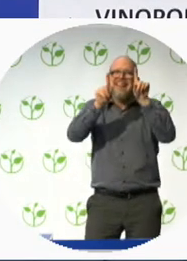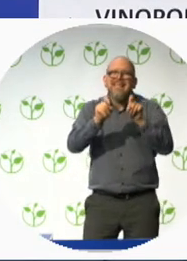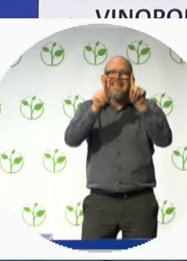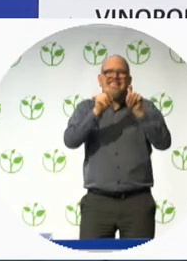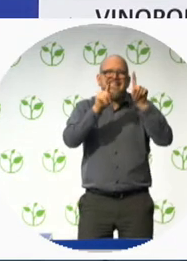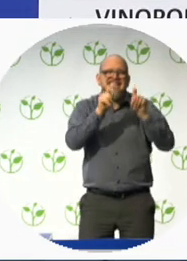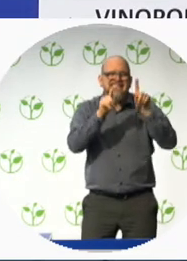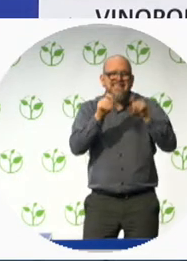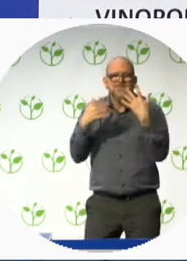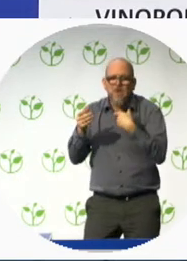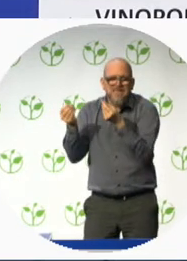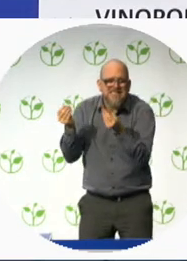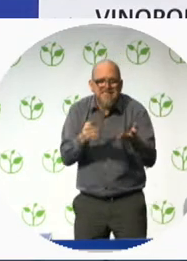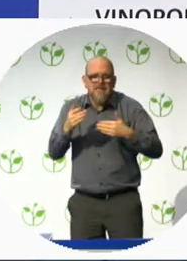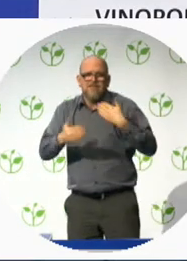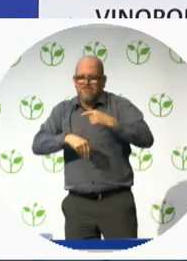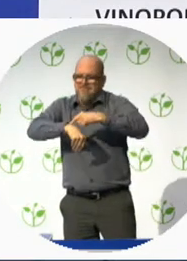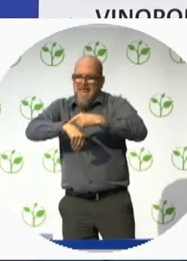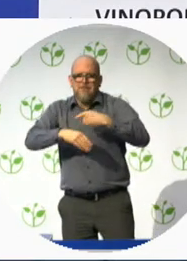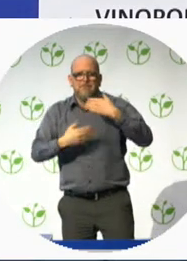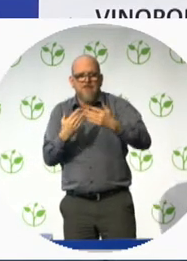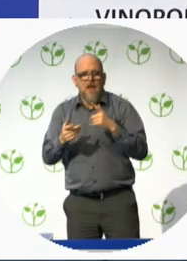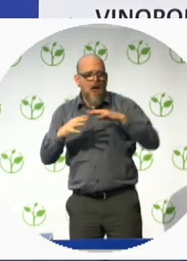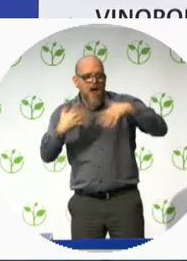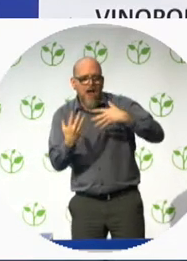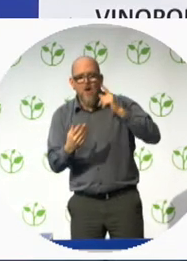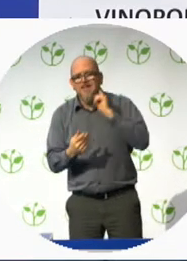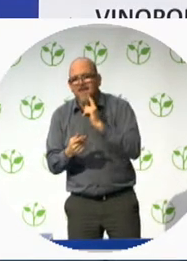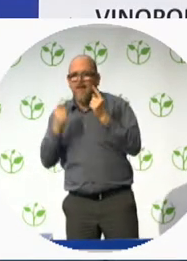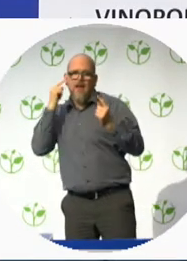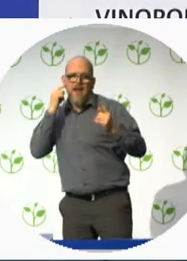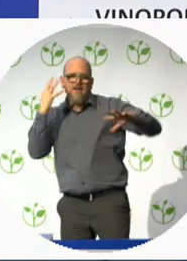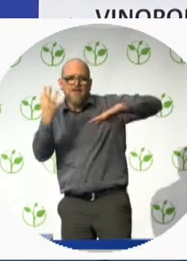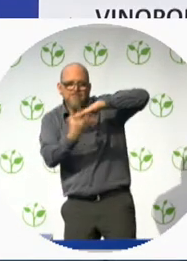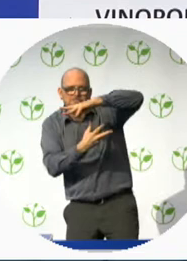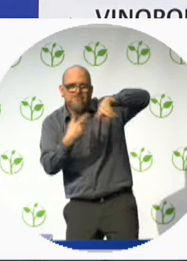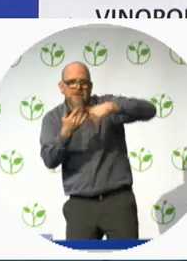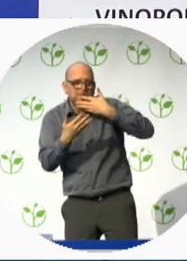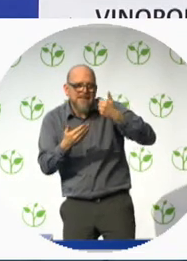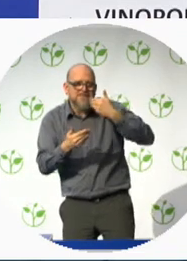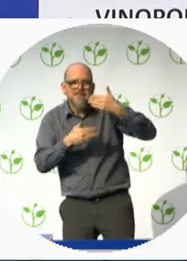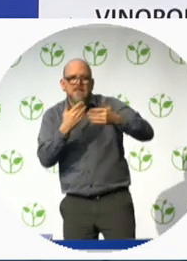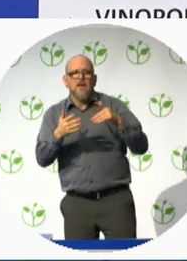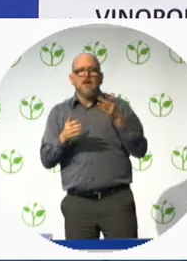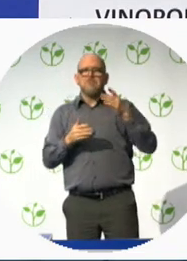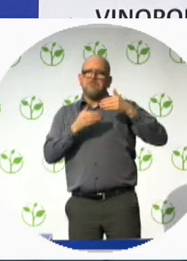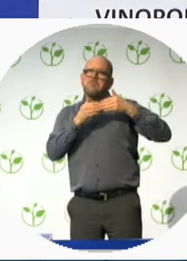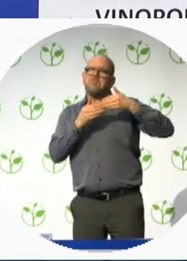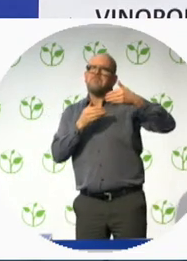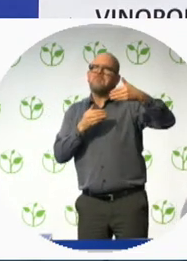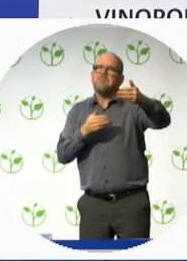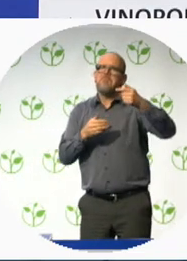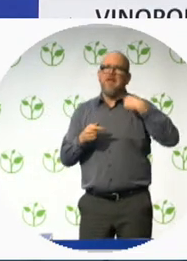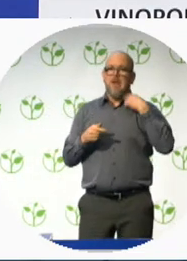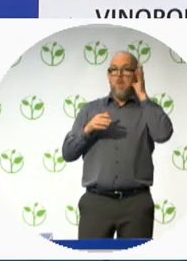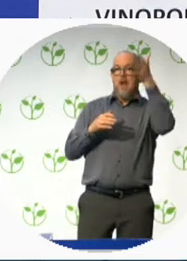here? First of all, we're going to give more in-depth training. In just a few weeks, I'm going back to Morocco from the US